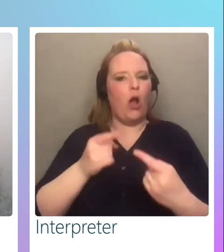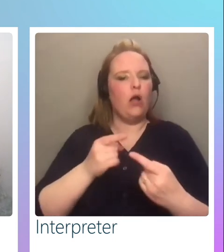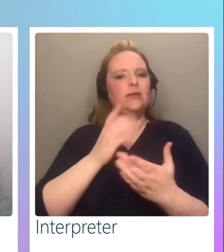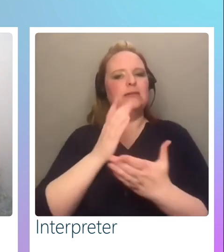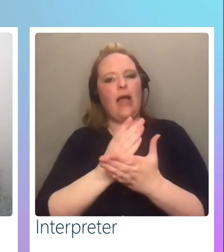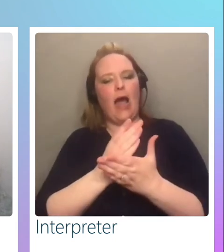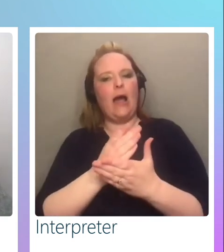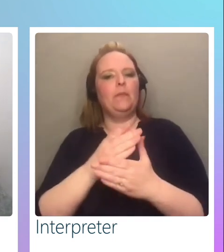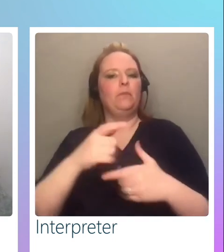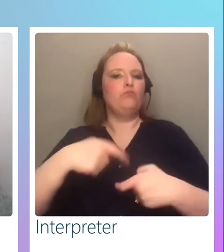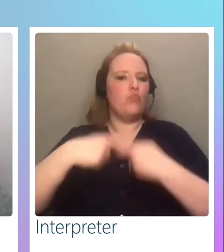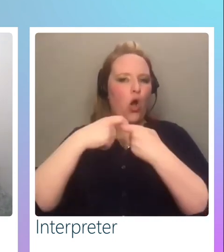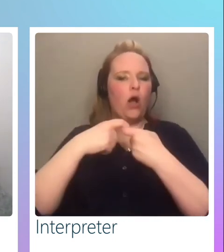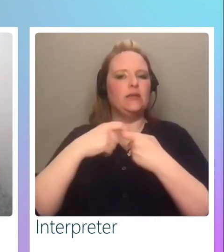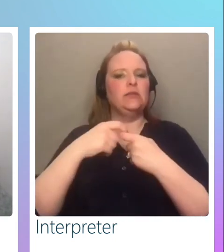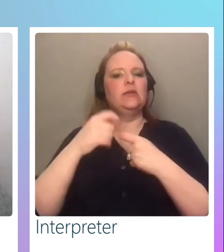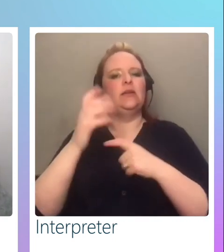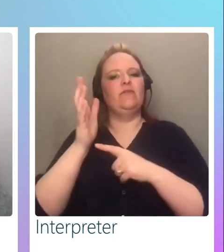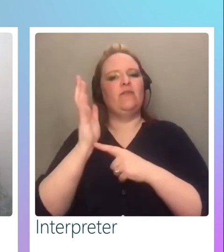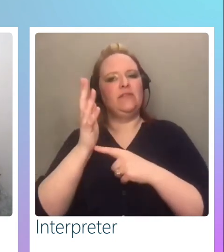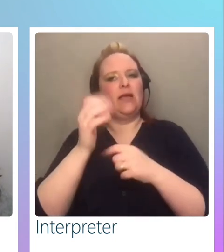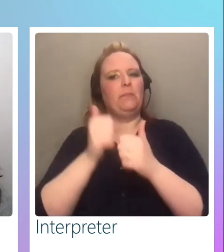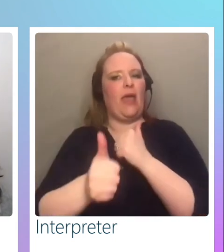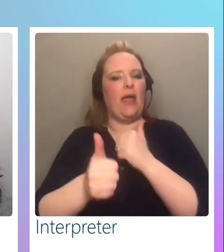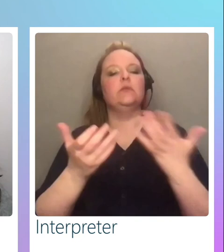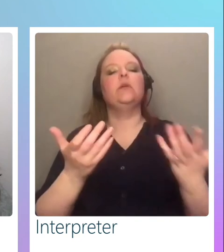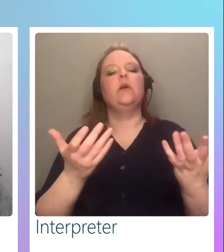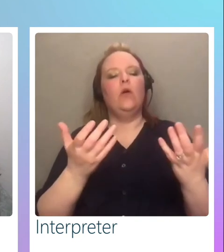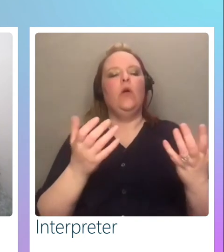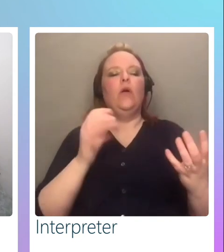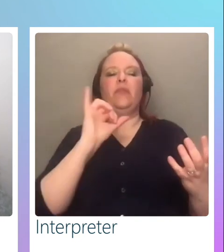5 seconds. Ah, yes, that's a good one.